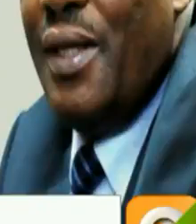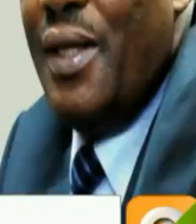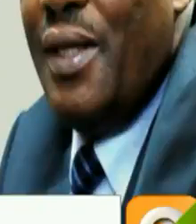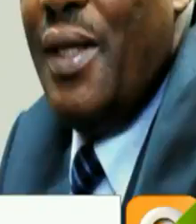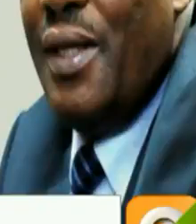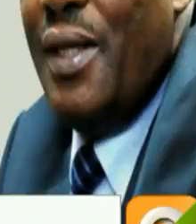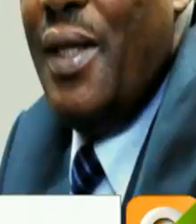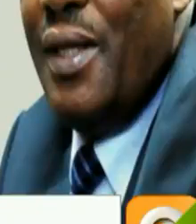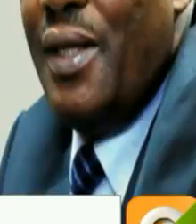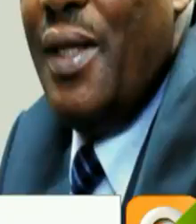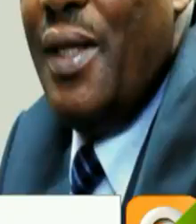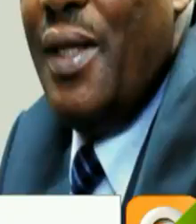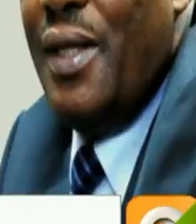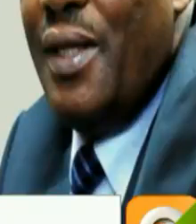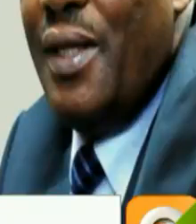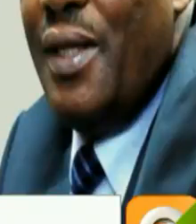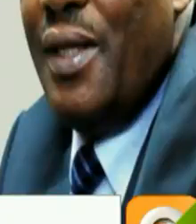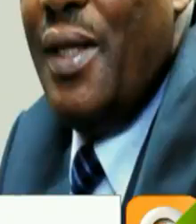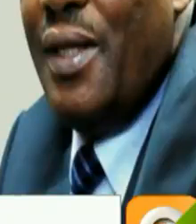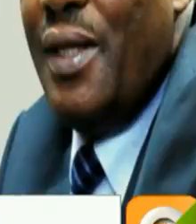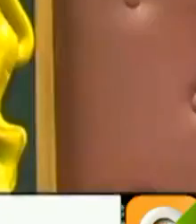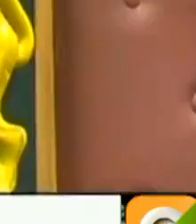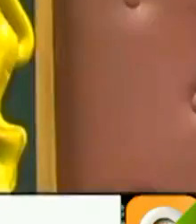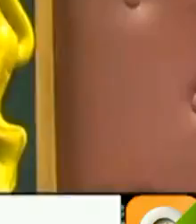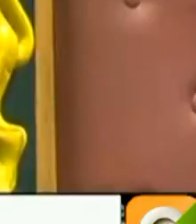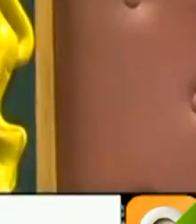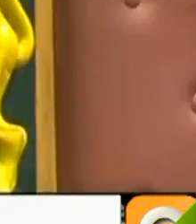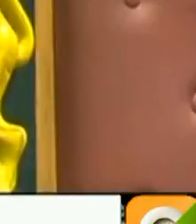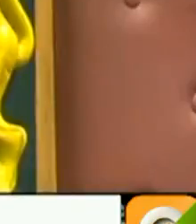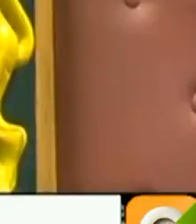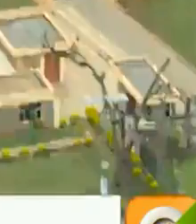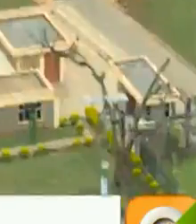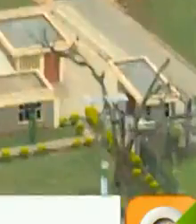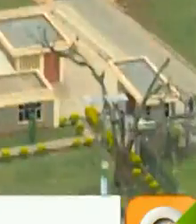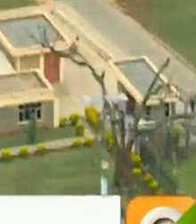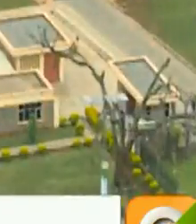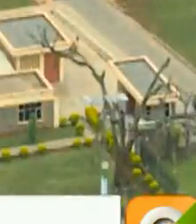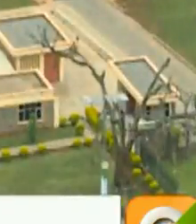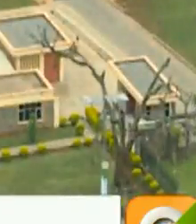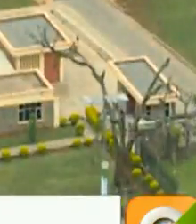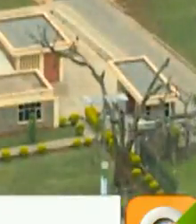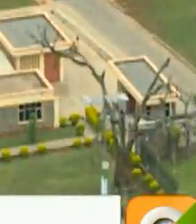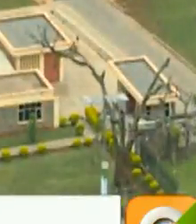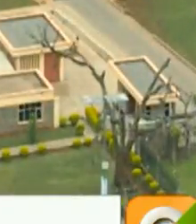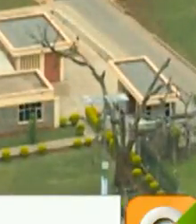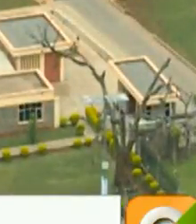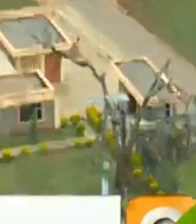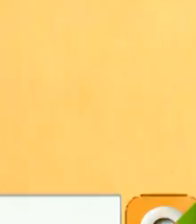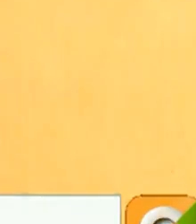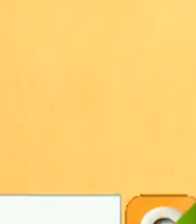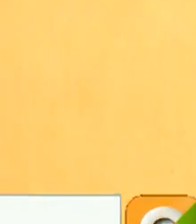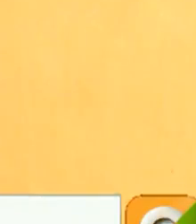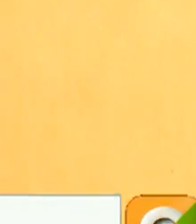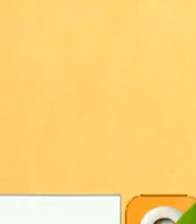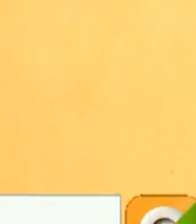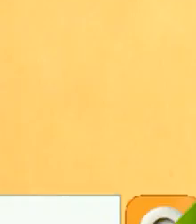process the said bills to conclusion. The political party's amendment bill may require transmission to the Senate for consideration as it touches